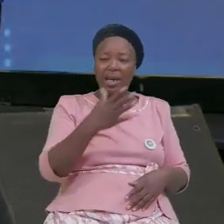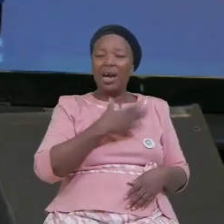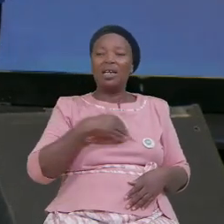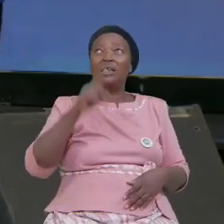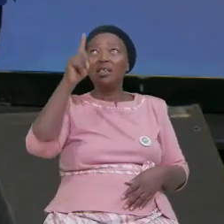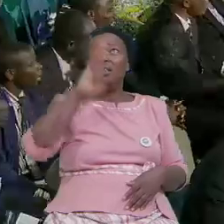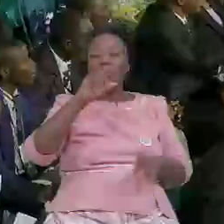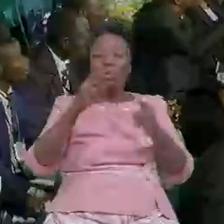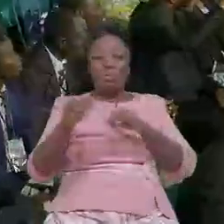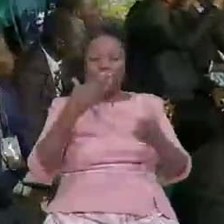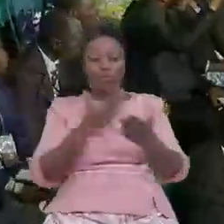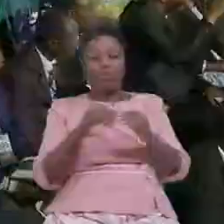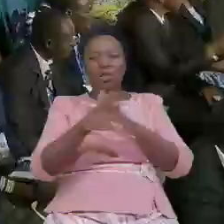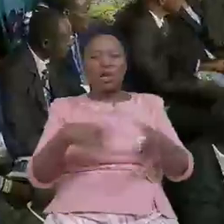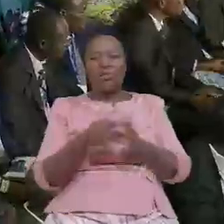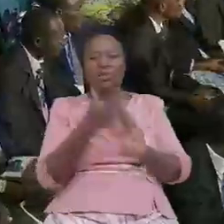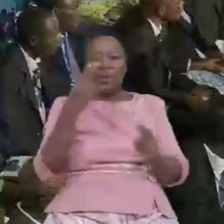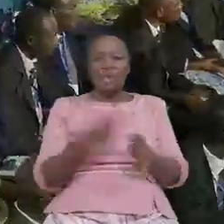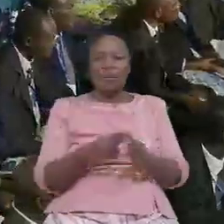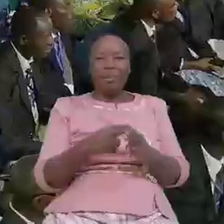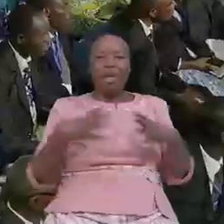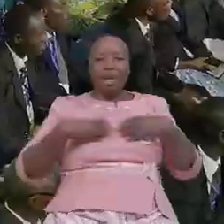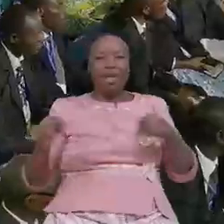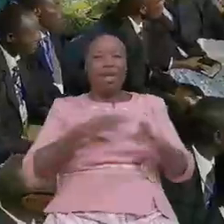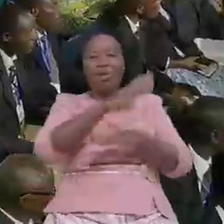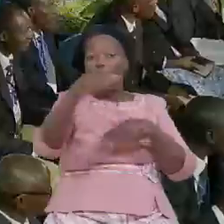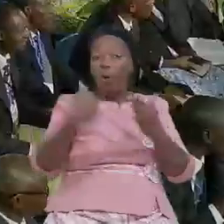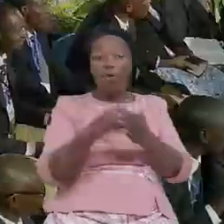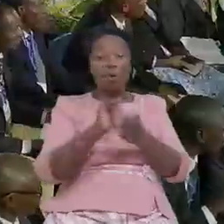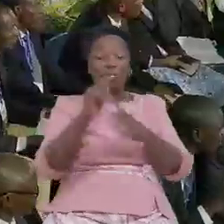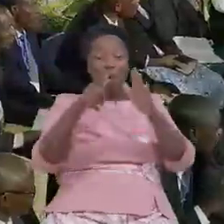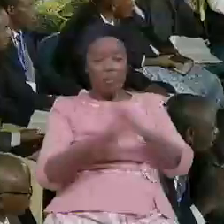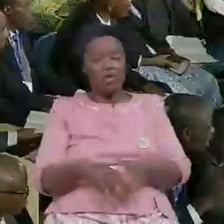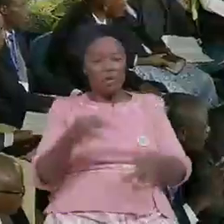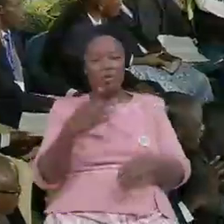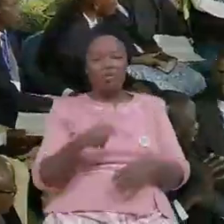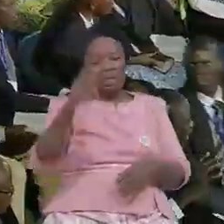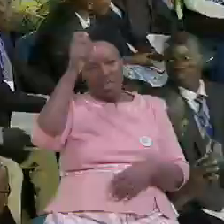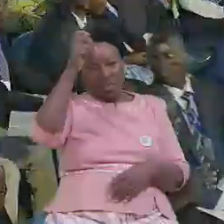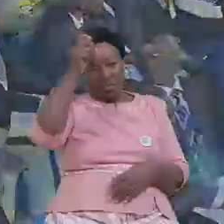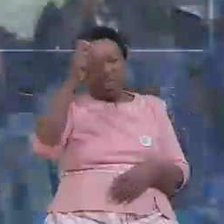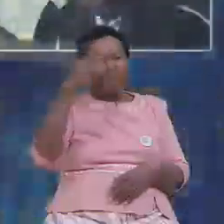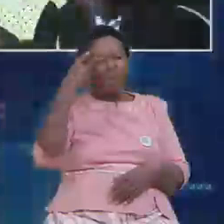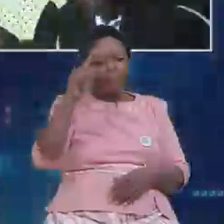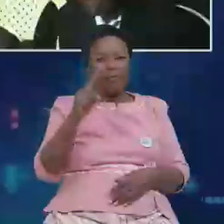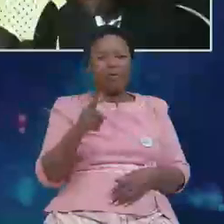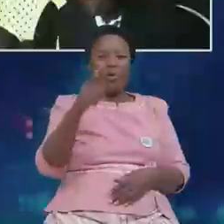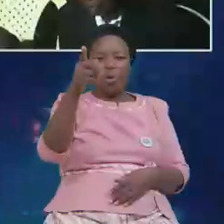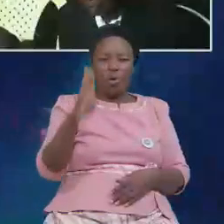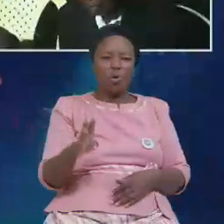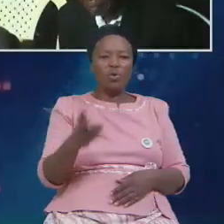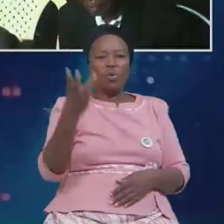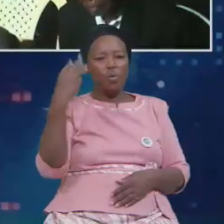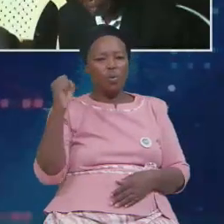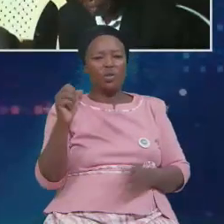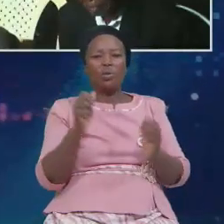good in your life, healing all that were oppressed of the devil, for God was with